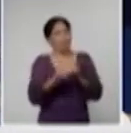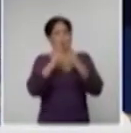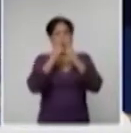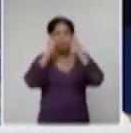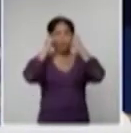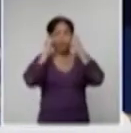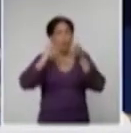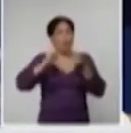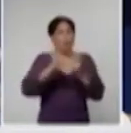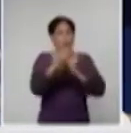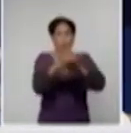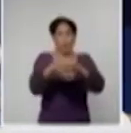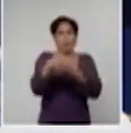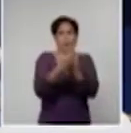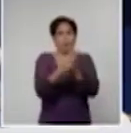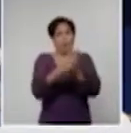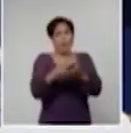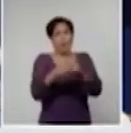las Lajas. And